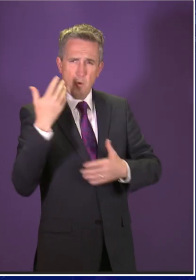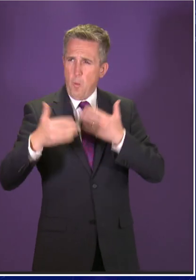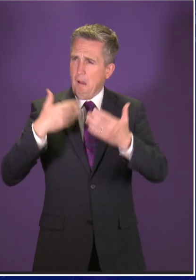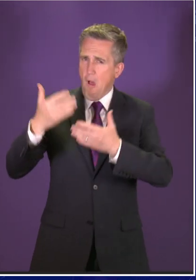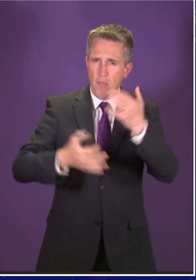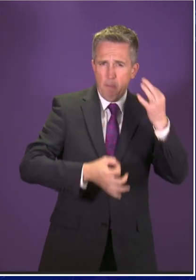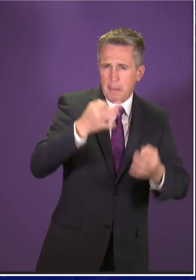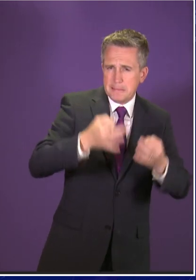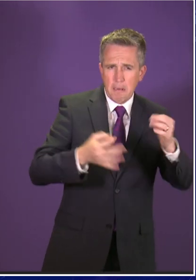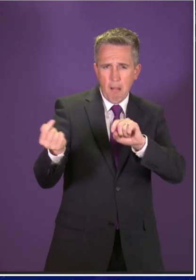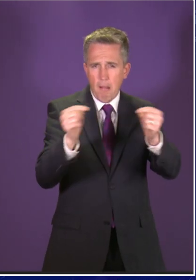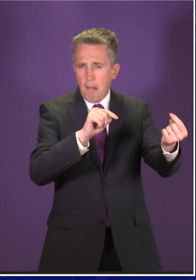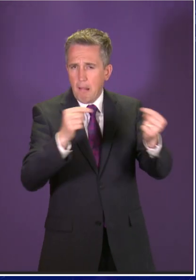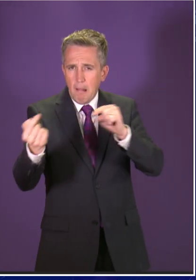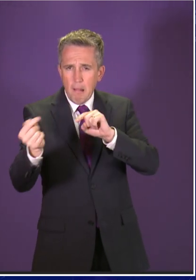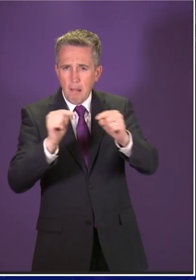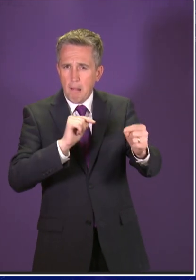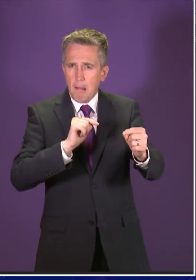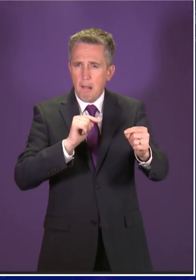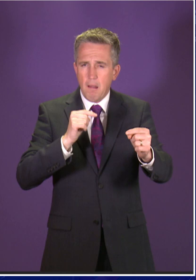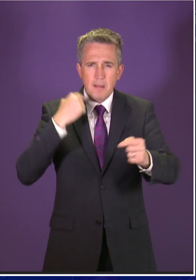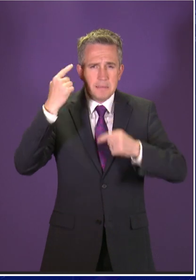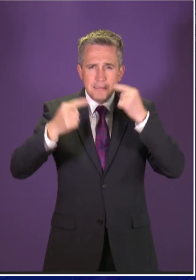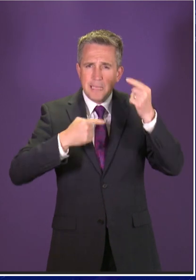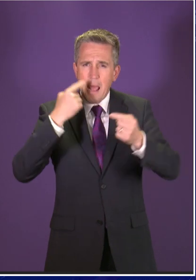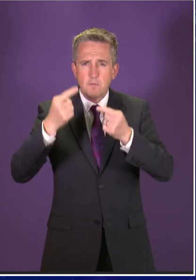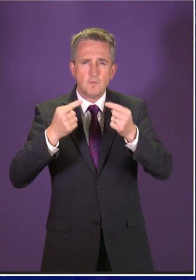the political breakage, the uncertainty, the miracle